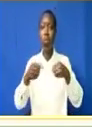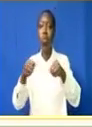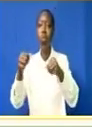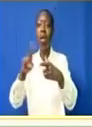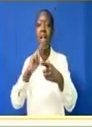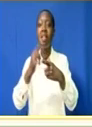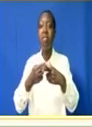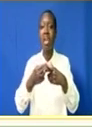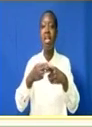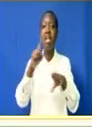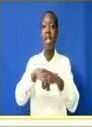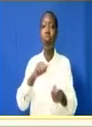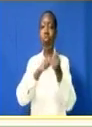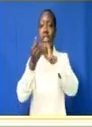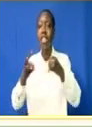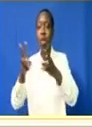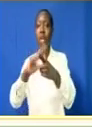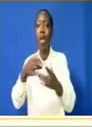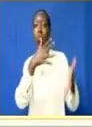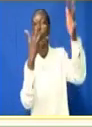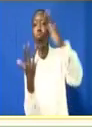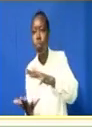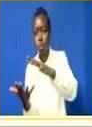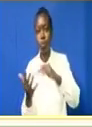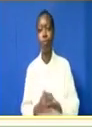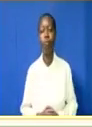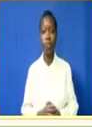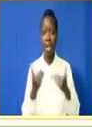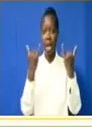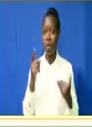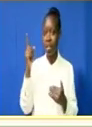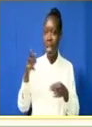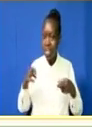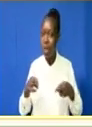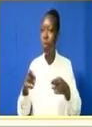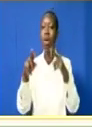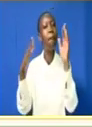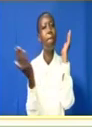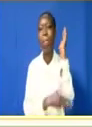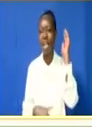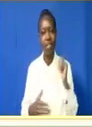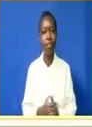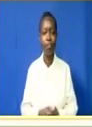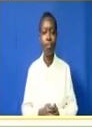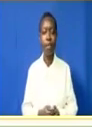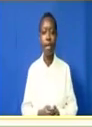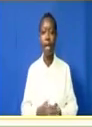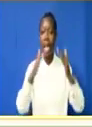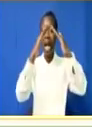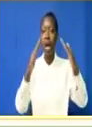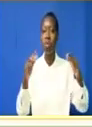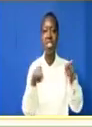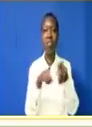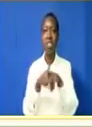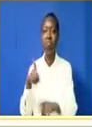Crashing, unfortunately. Yeah. Okay. So those are some of the negative, the road breaks off. Mm-hmm. We have another one there where the house is.